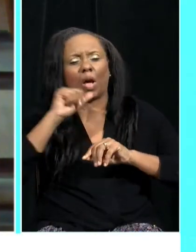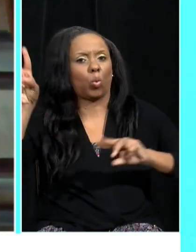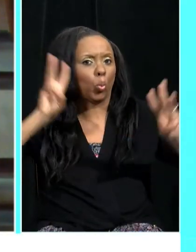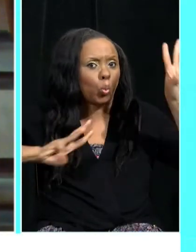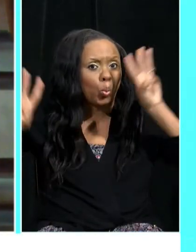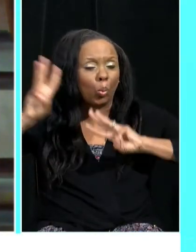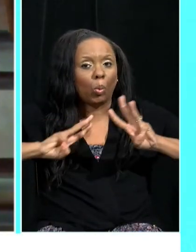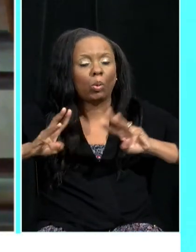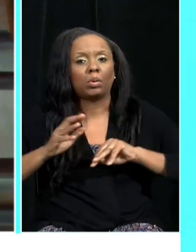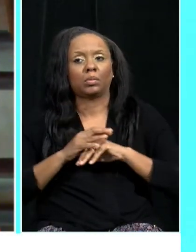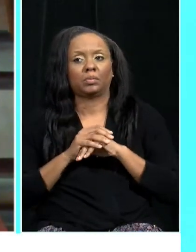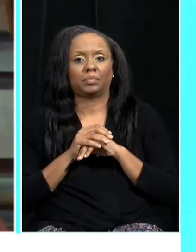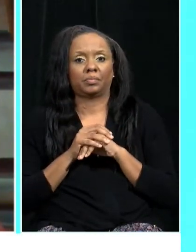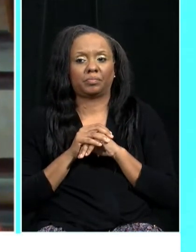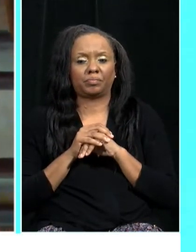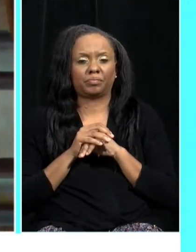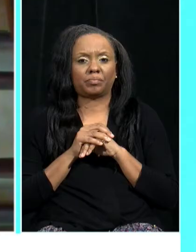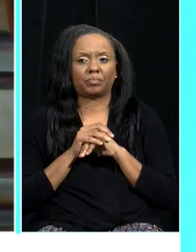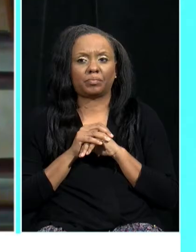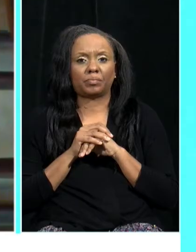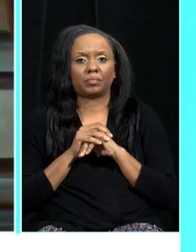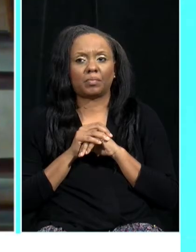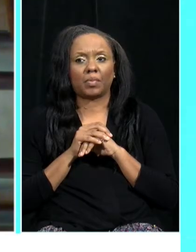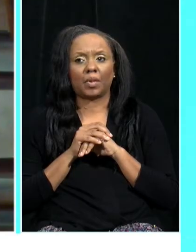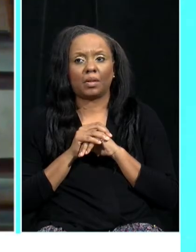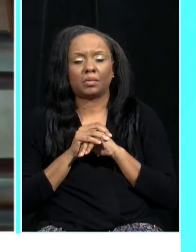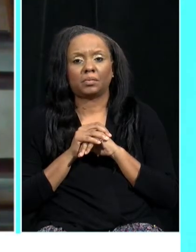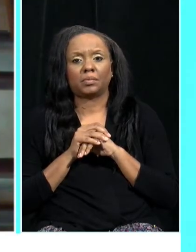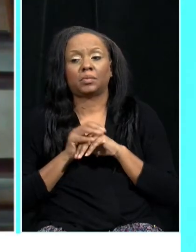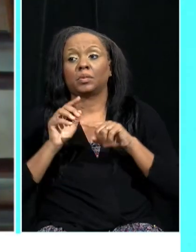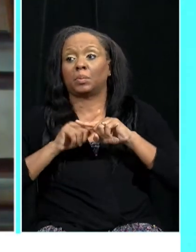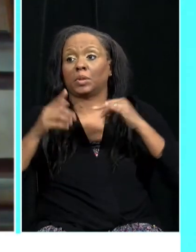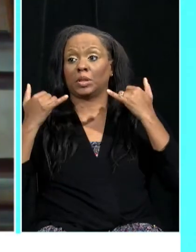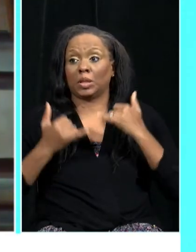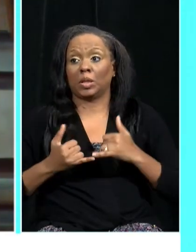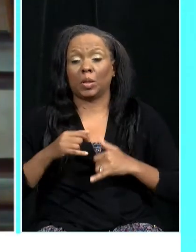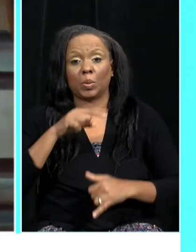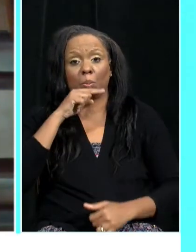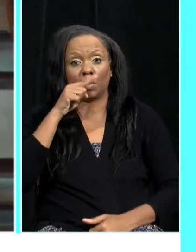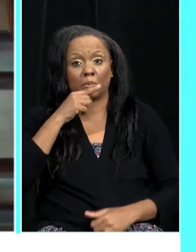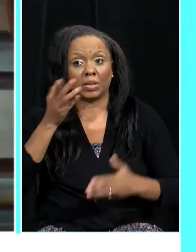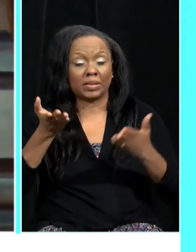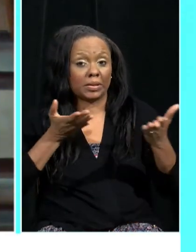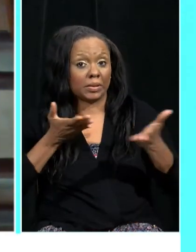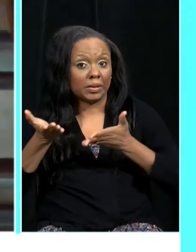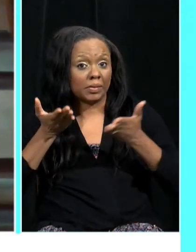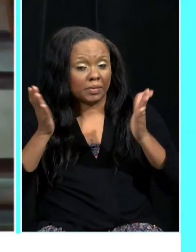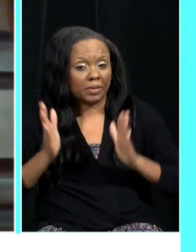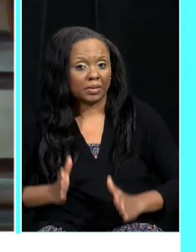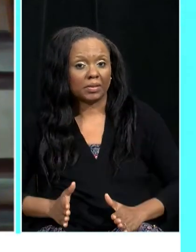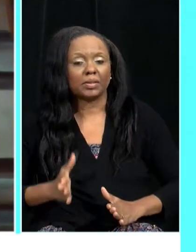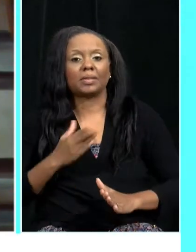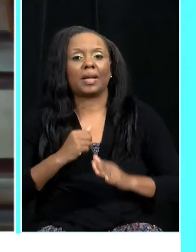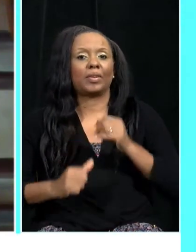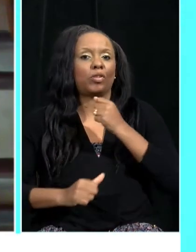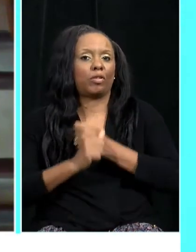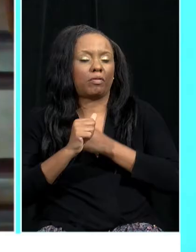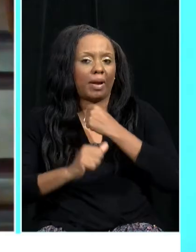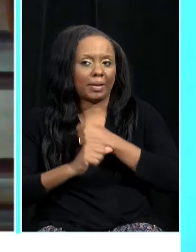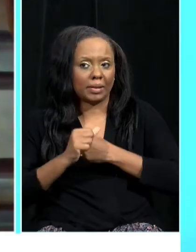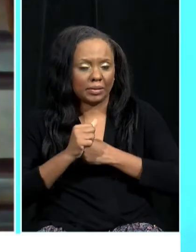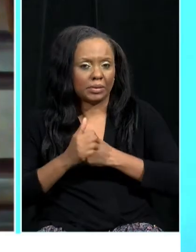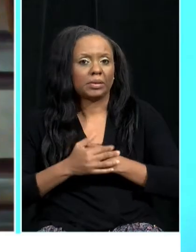in relation to public servants, I think that there's some threat. The reality is that it